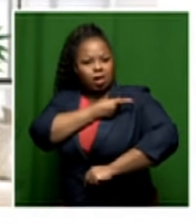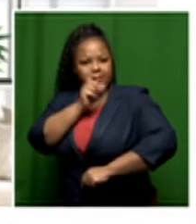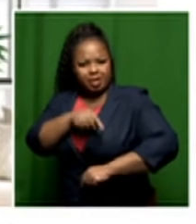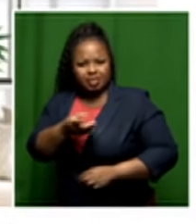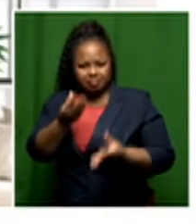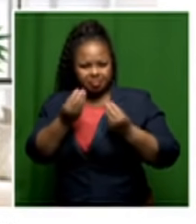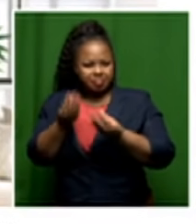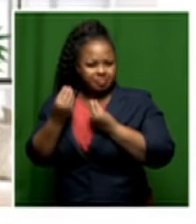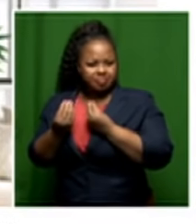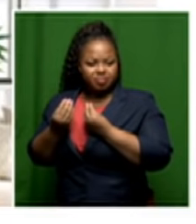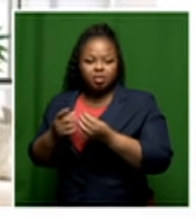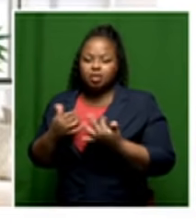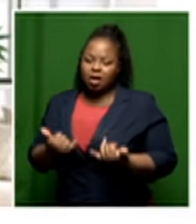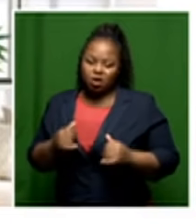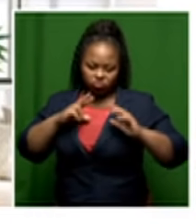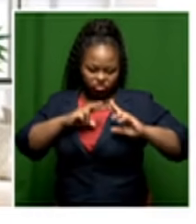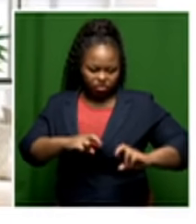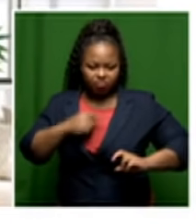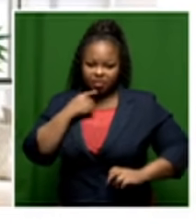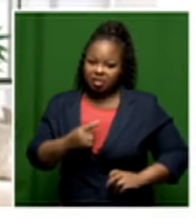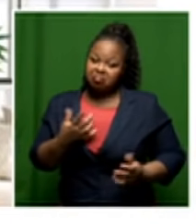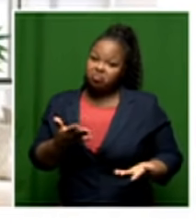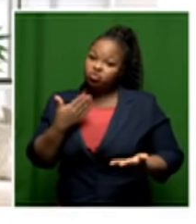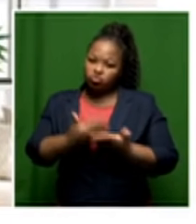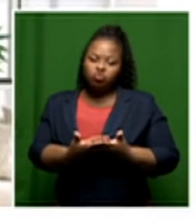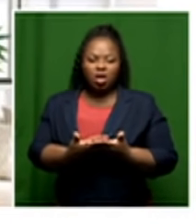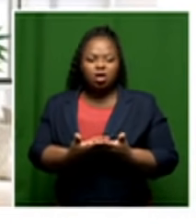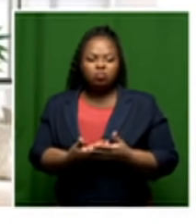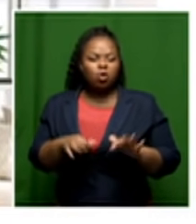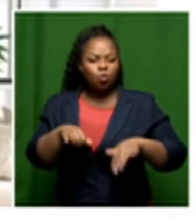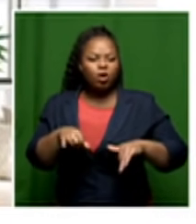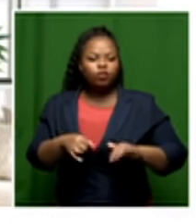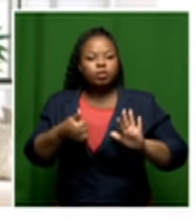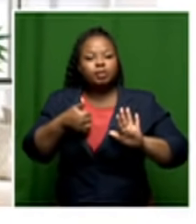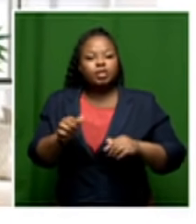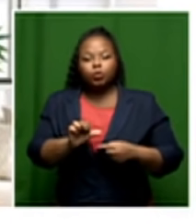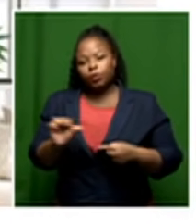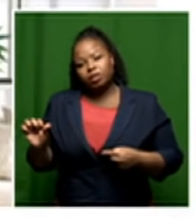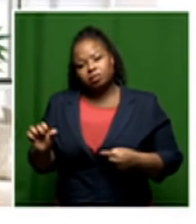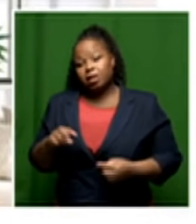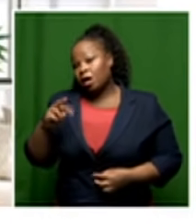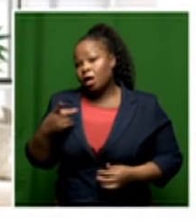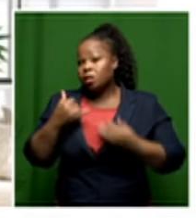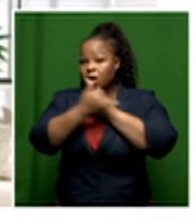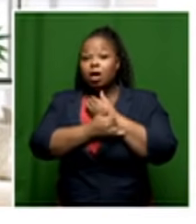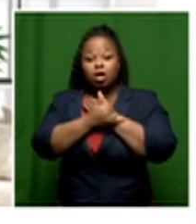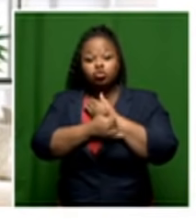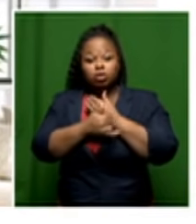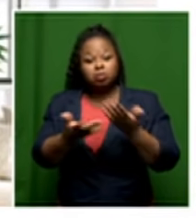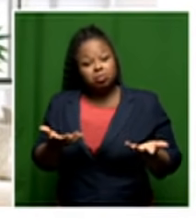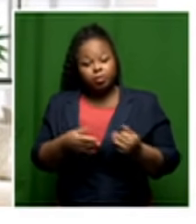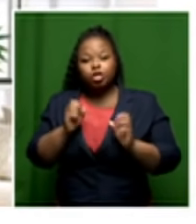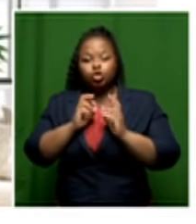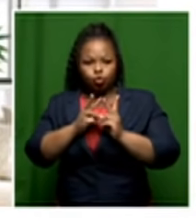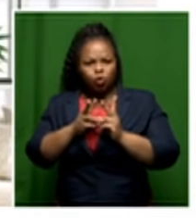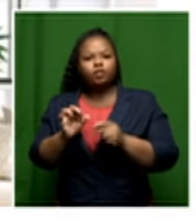come out really out of the studies is that, you can do a 6 weeks. And in some countries, they've actually looked at even